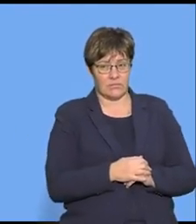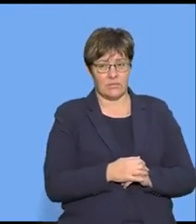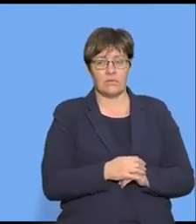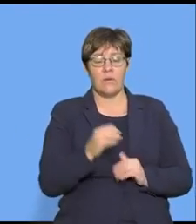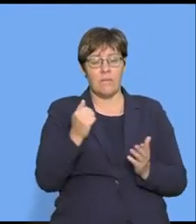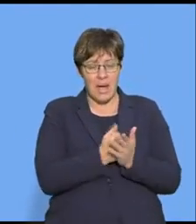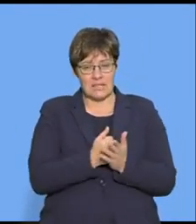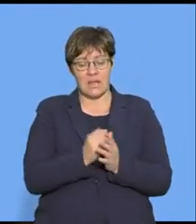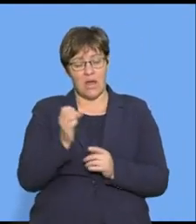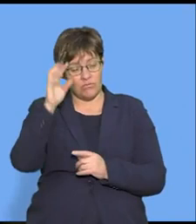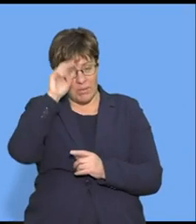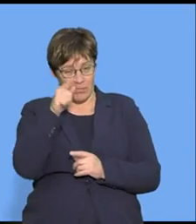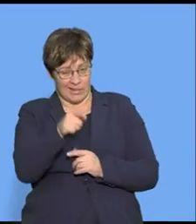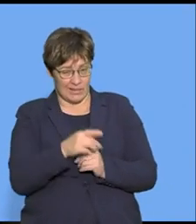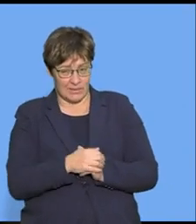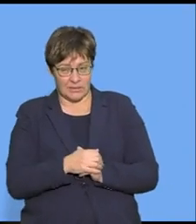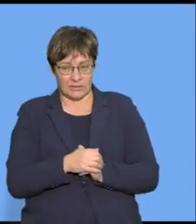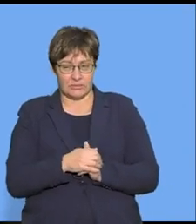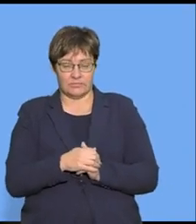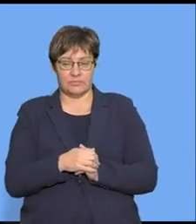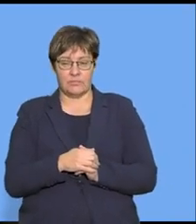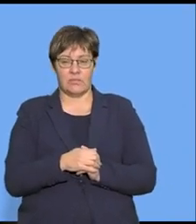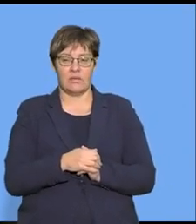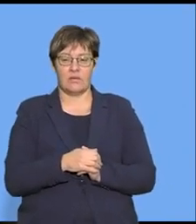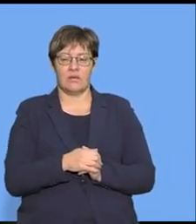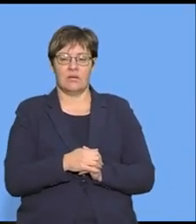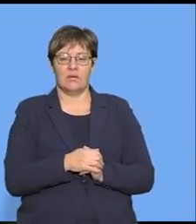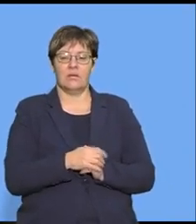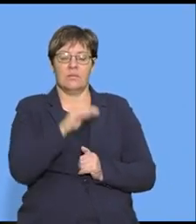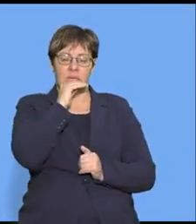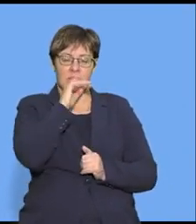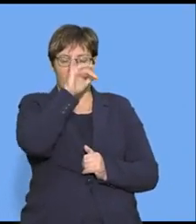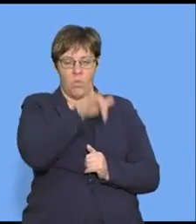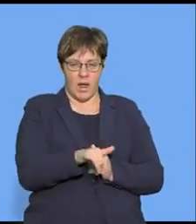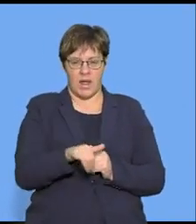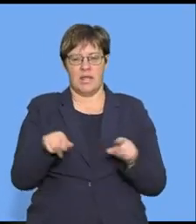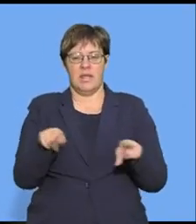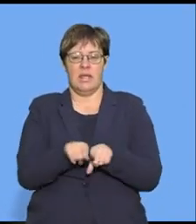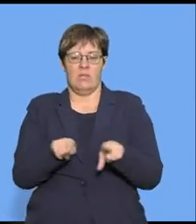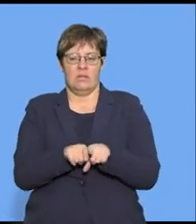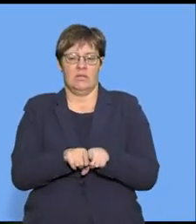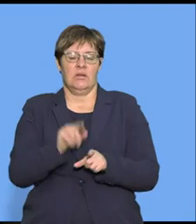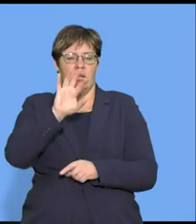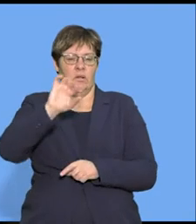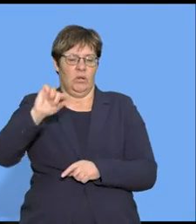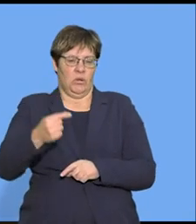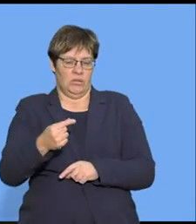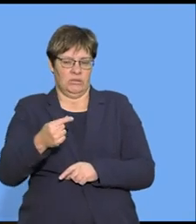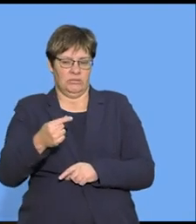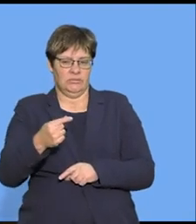remember those. So this simply means it will be y is equals to log